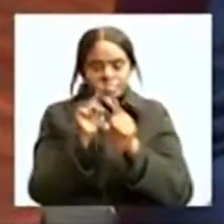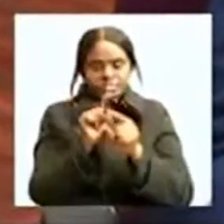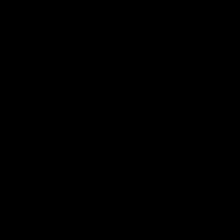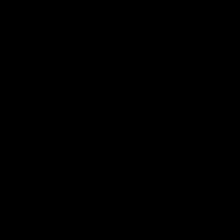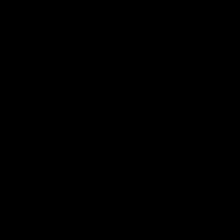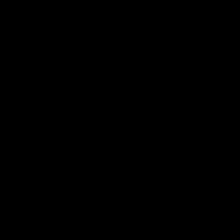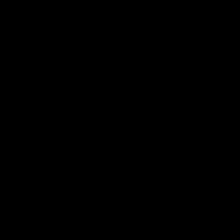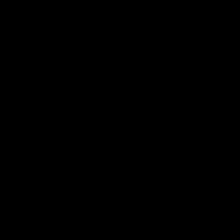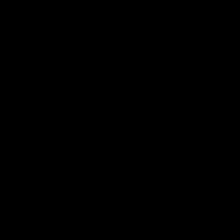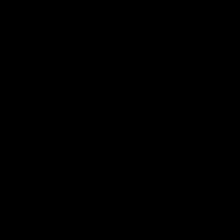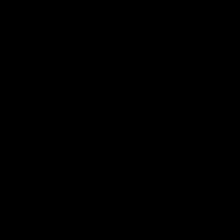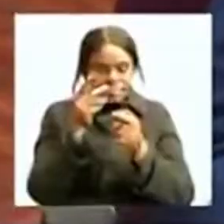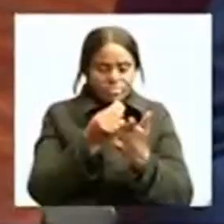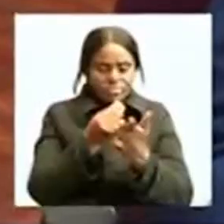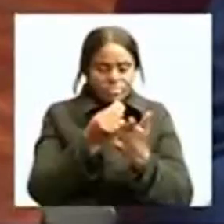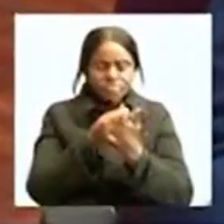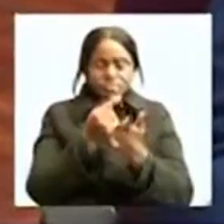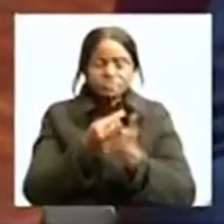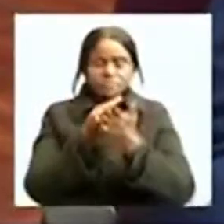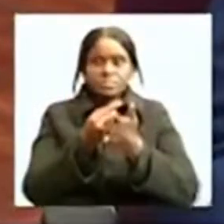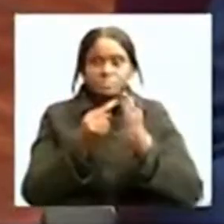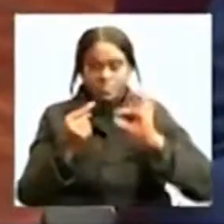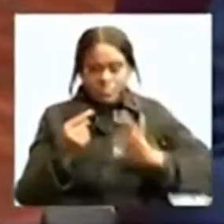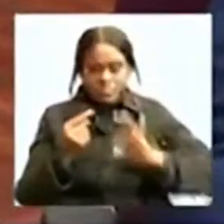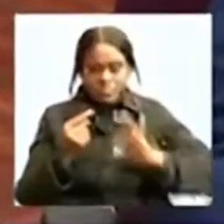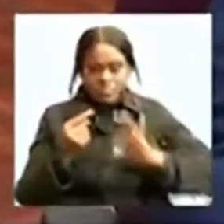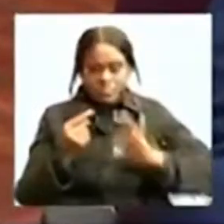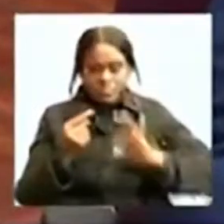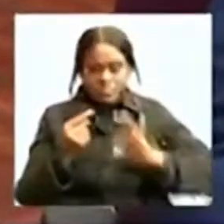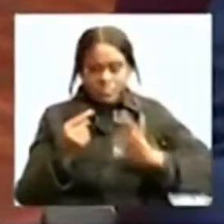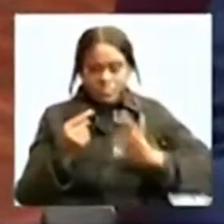unaccounted for funds by grant beneficiaries,